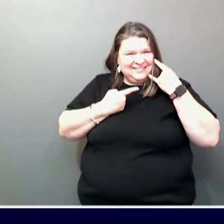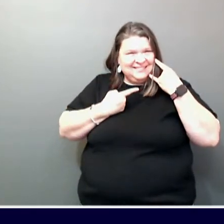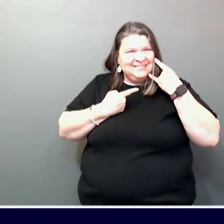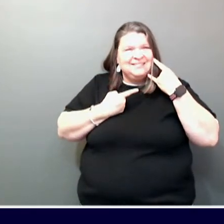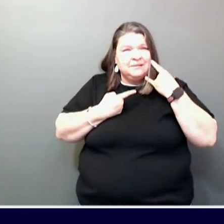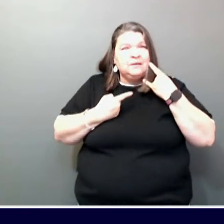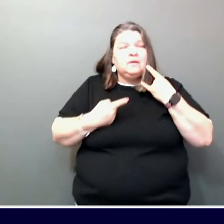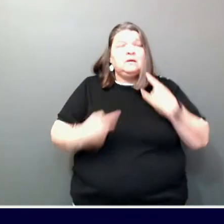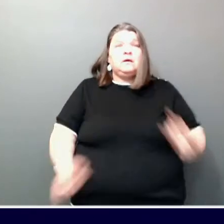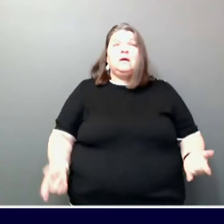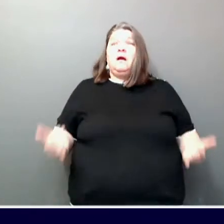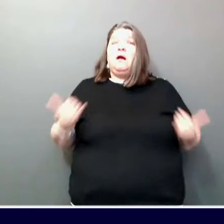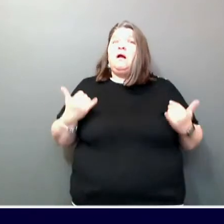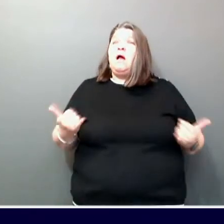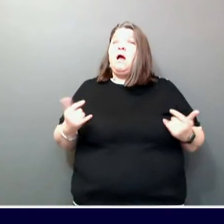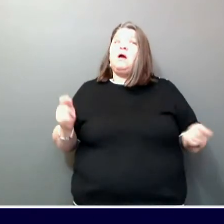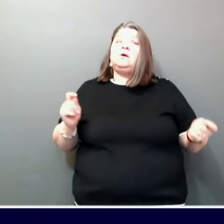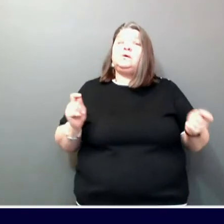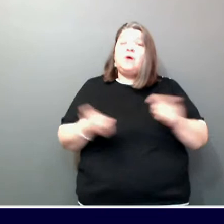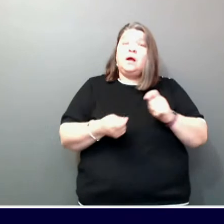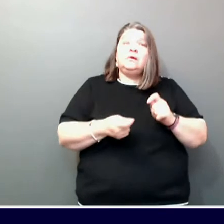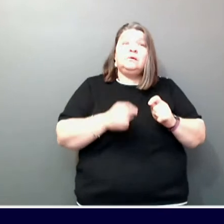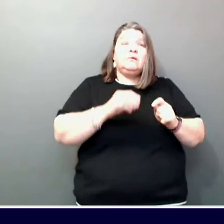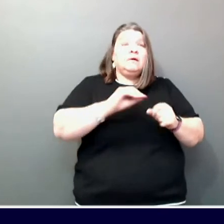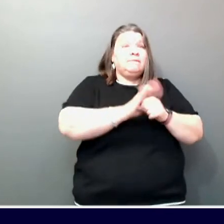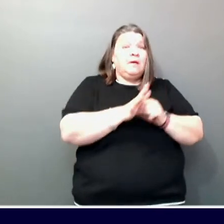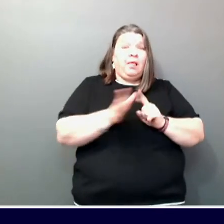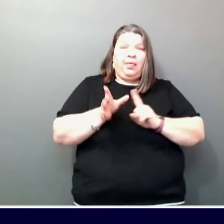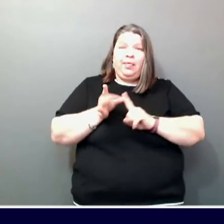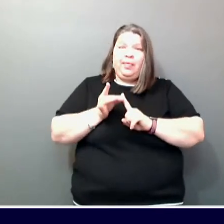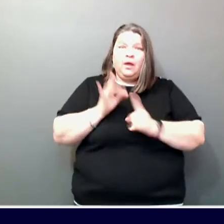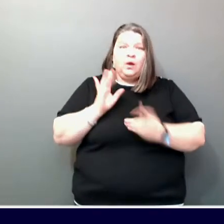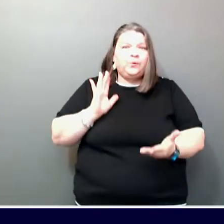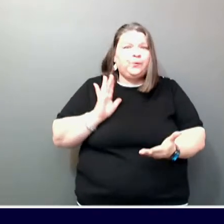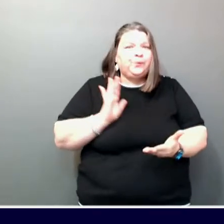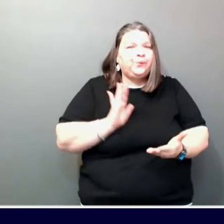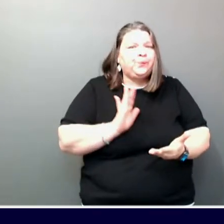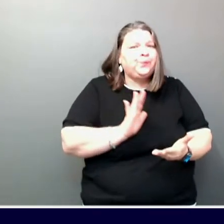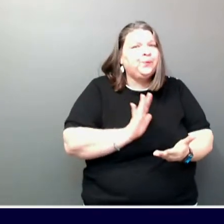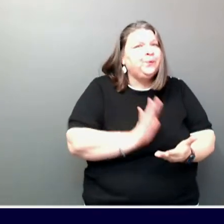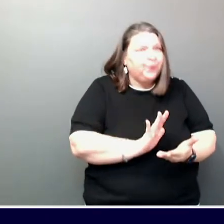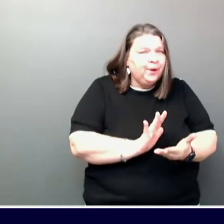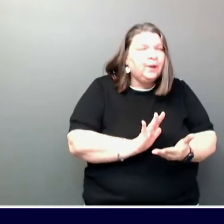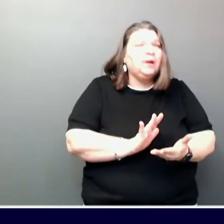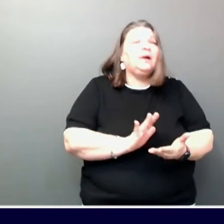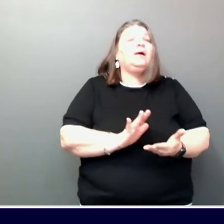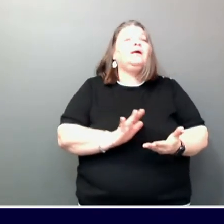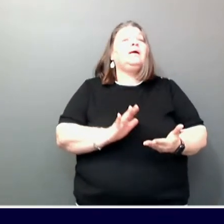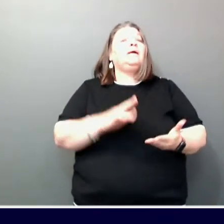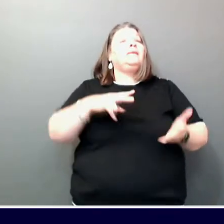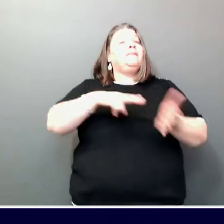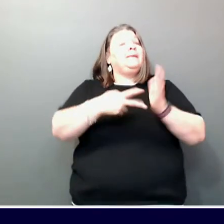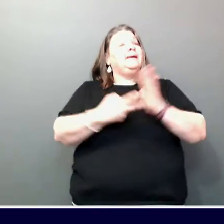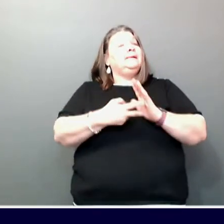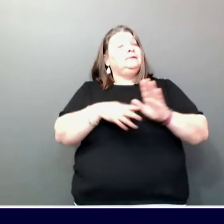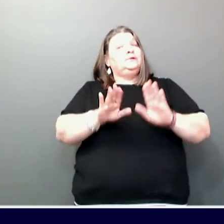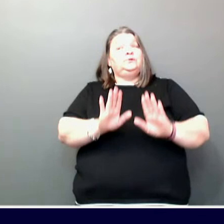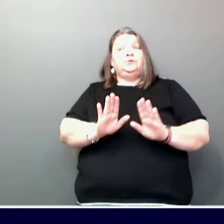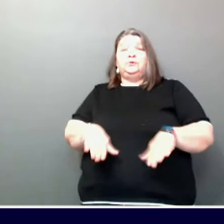falling. And vaccination rates among school-age children in Maine, even though they could be higher, are strong.